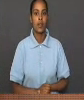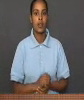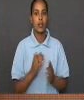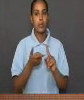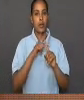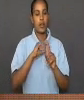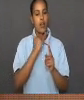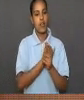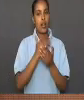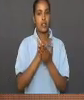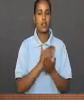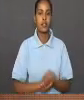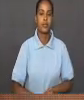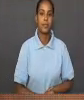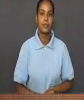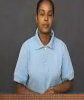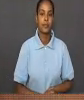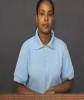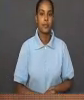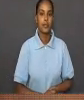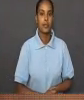Let's get back to our lesson.